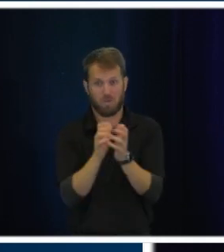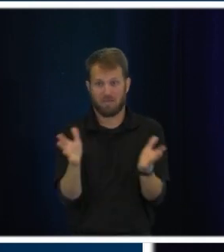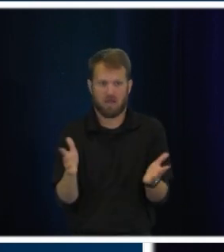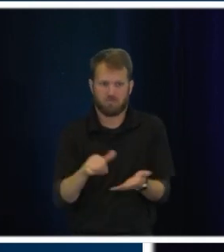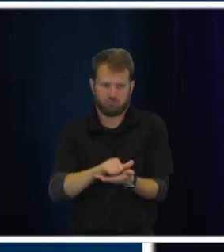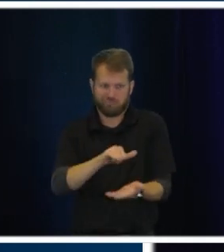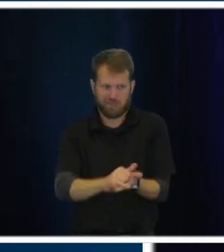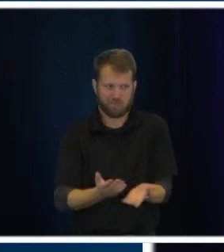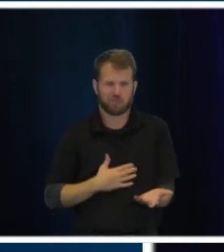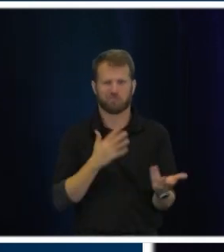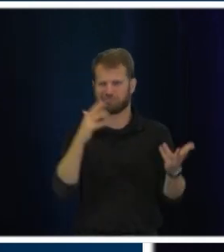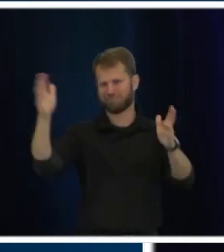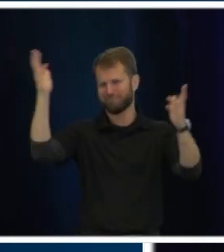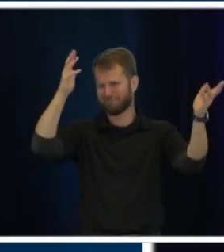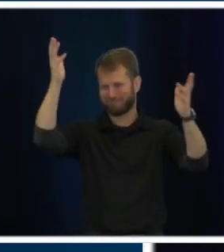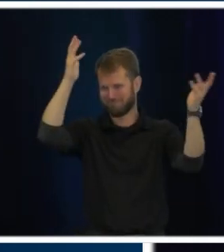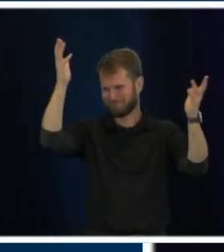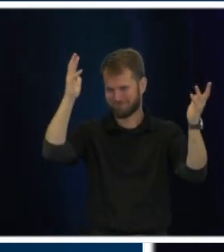them a round of applause?